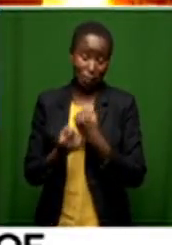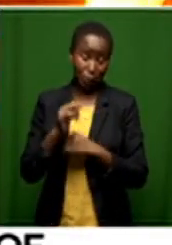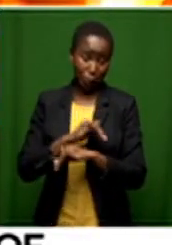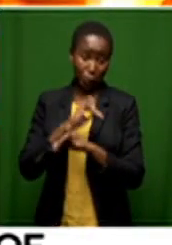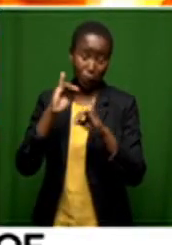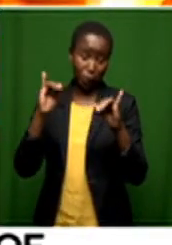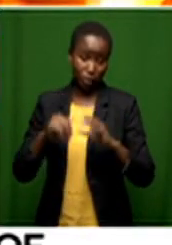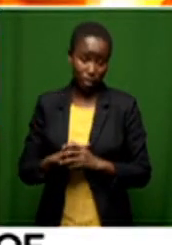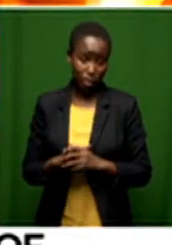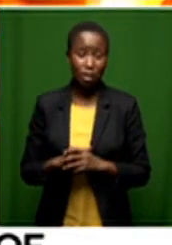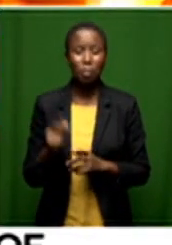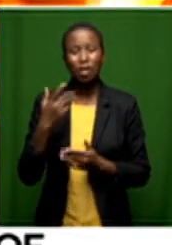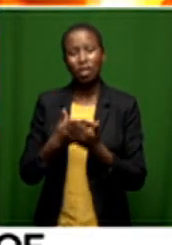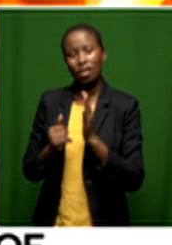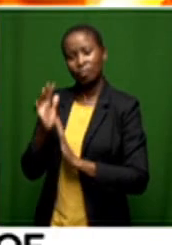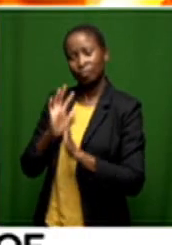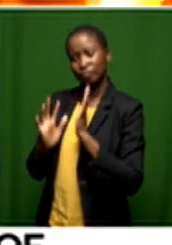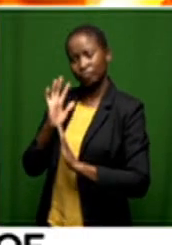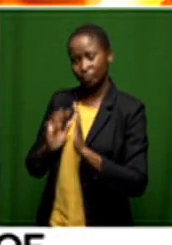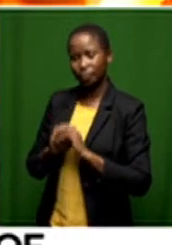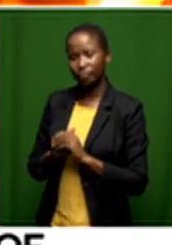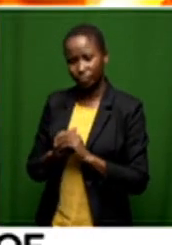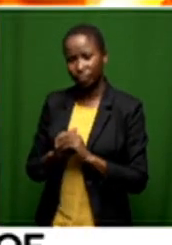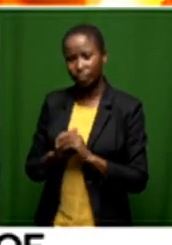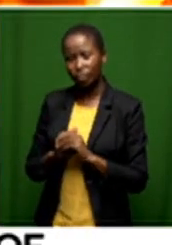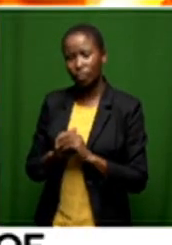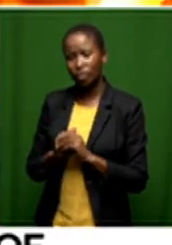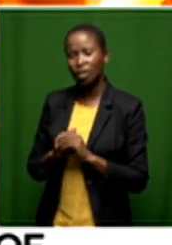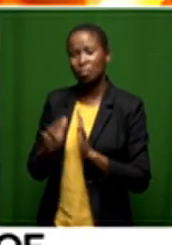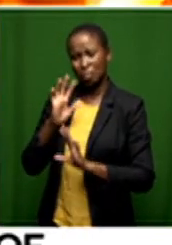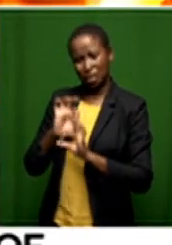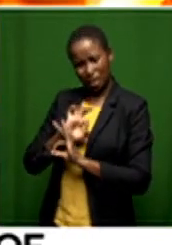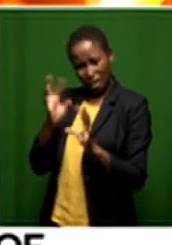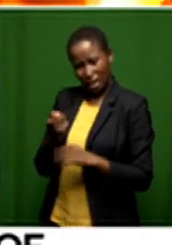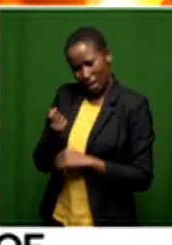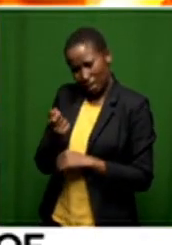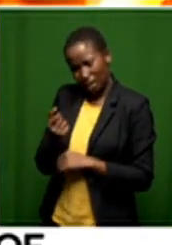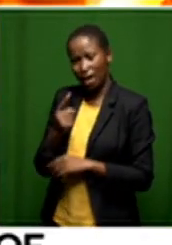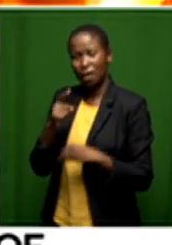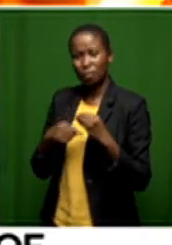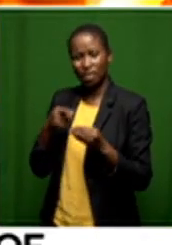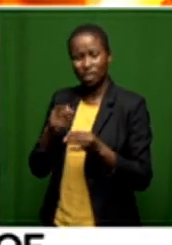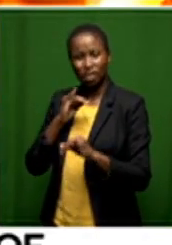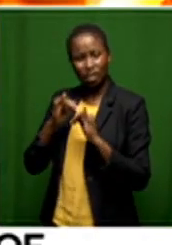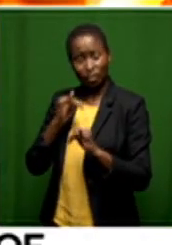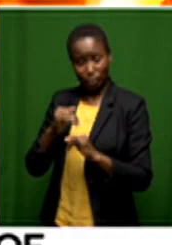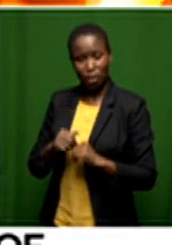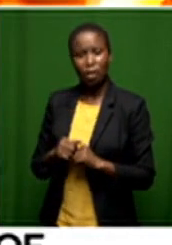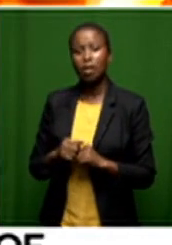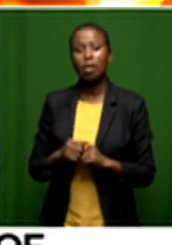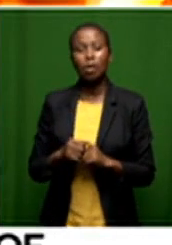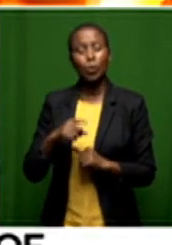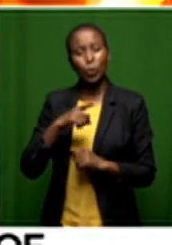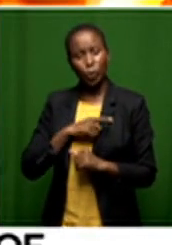is. Talk to us, however, I mean, let's find a little bit of light, if you know what I'm saying, in this interview. And there